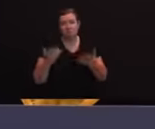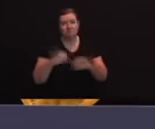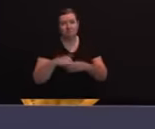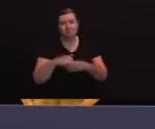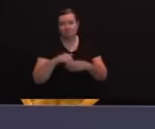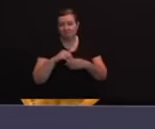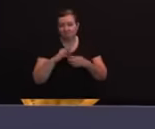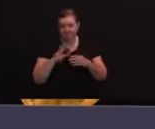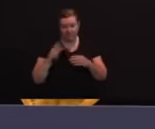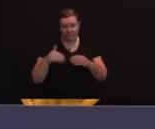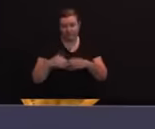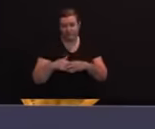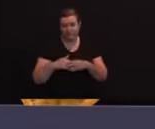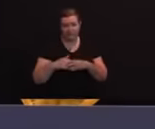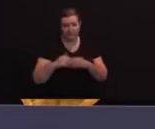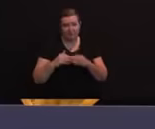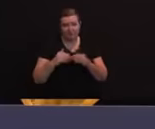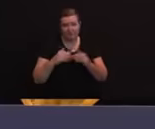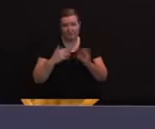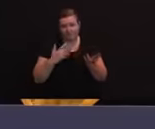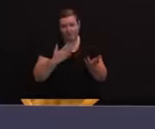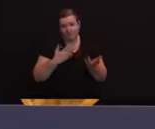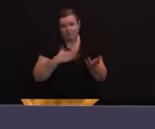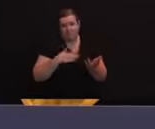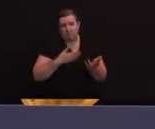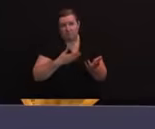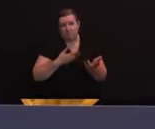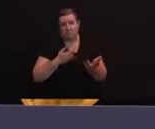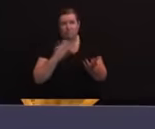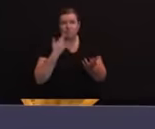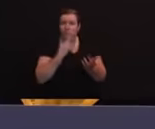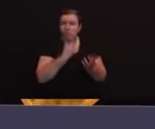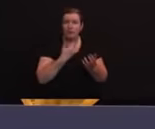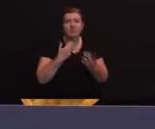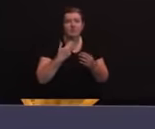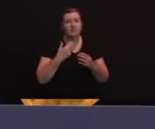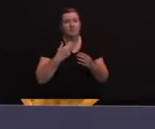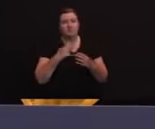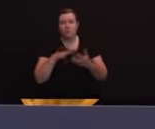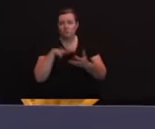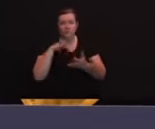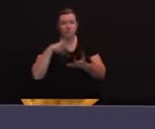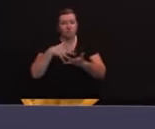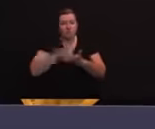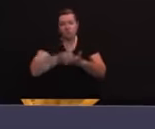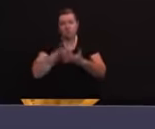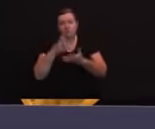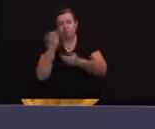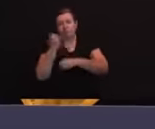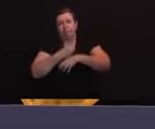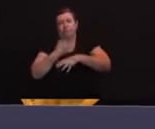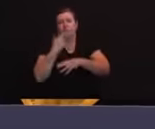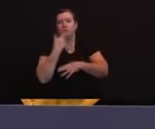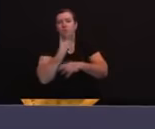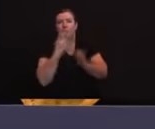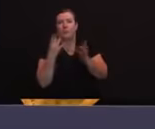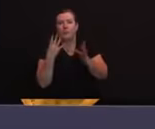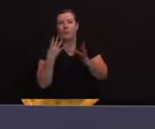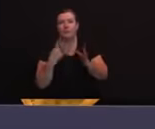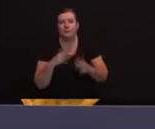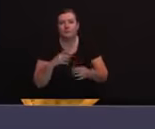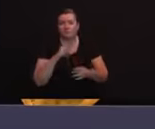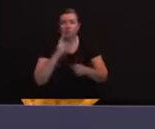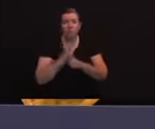I'm glad we didn't, even though the restaurant industry has been crushed. But as a public health matter, that was the right thing to do. Some states went full